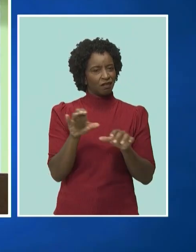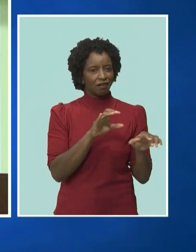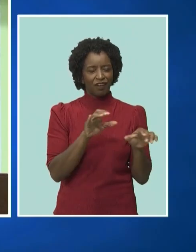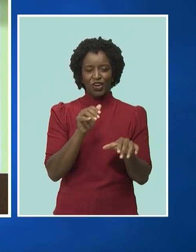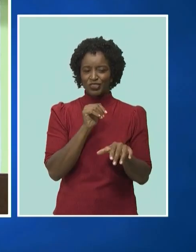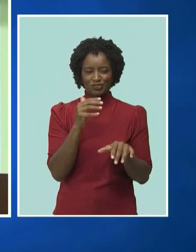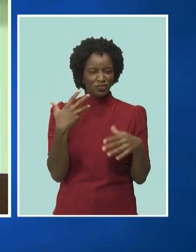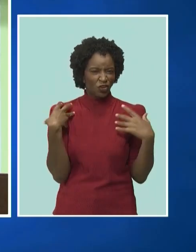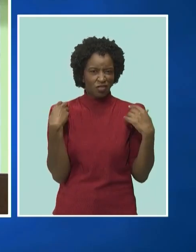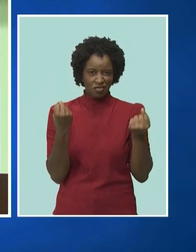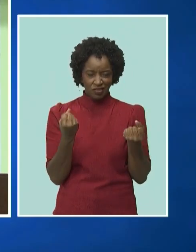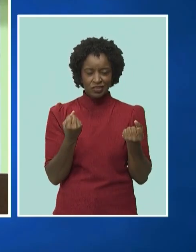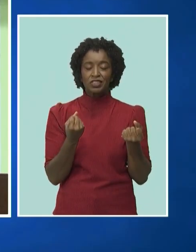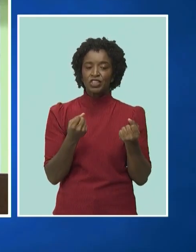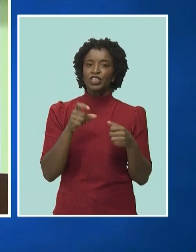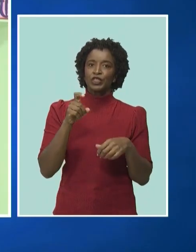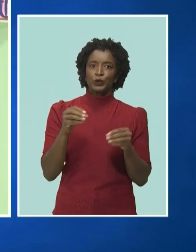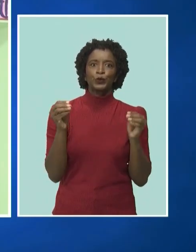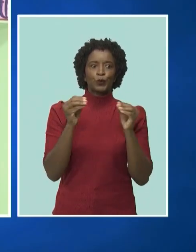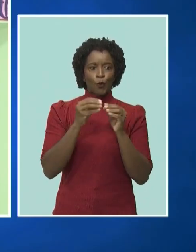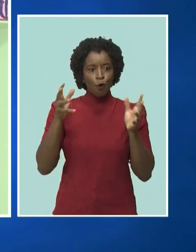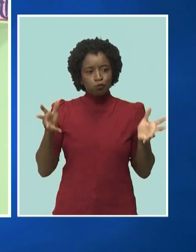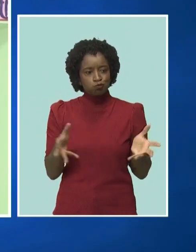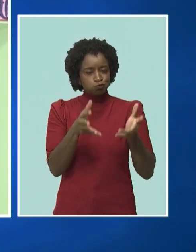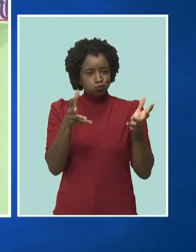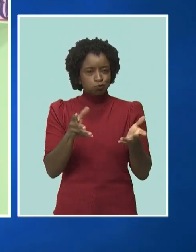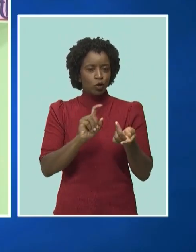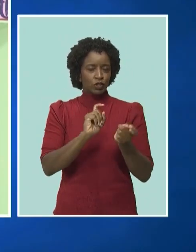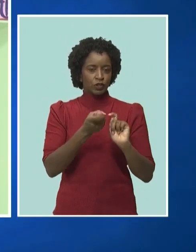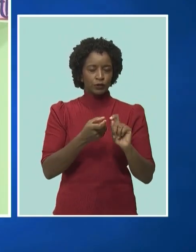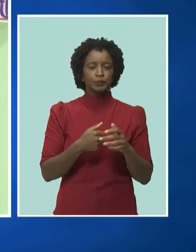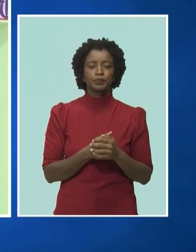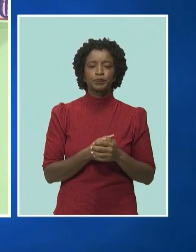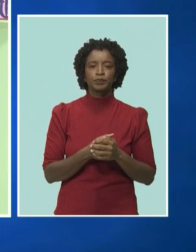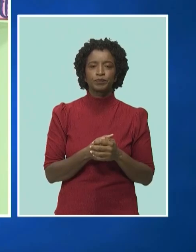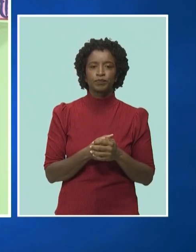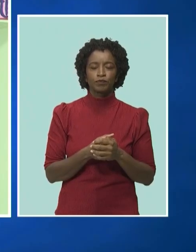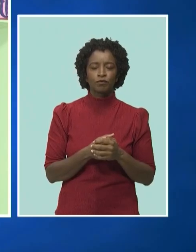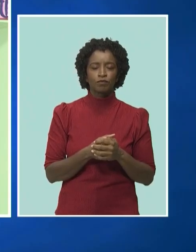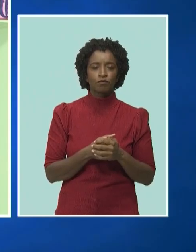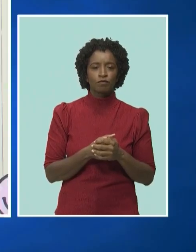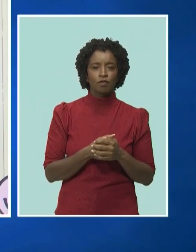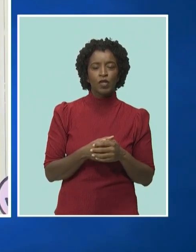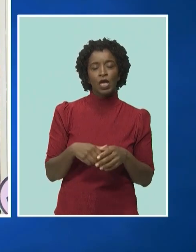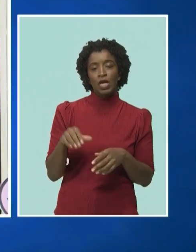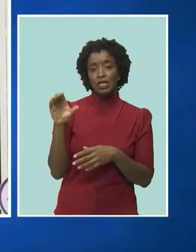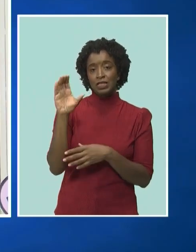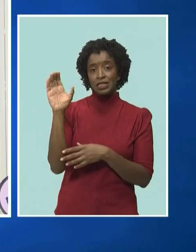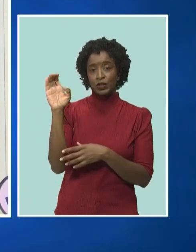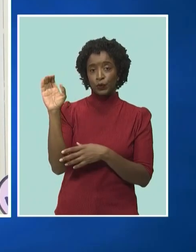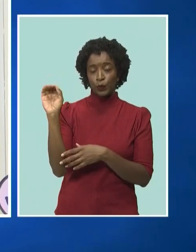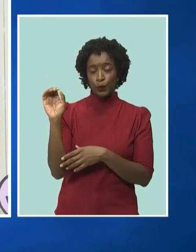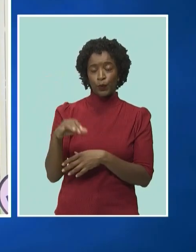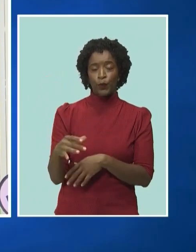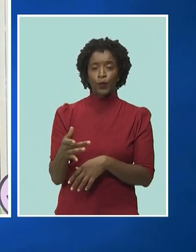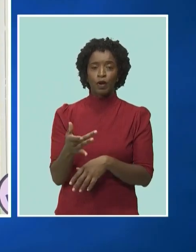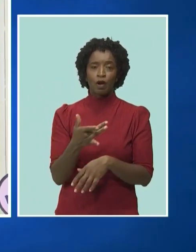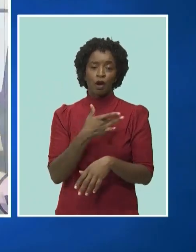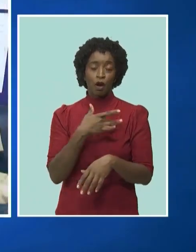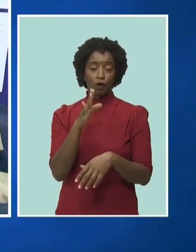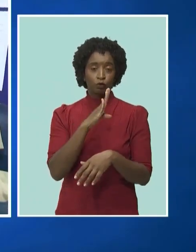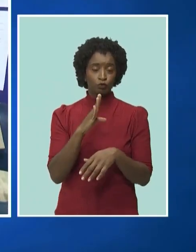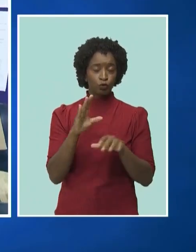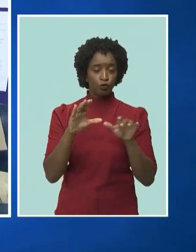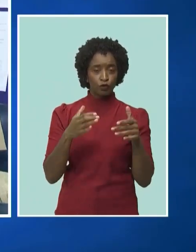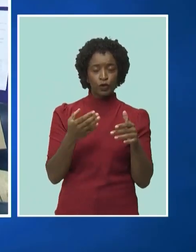much work to do. Chief Executive Officer of the Heart and Stroke Foundation of Barbados, Michelle Daniel, said a school's nutritional policy had